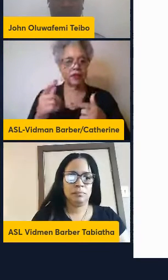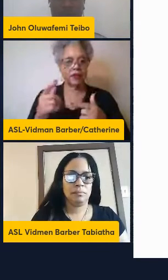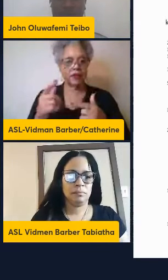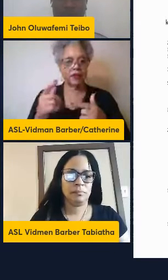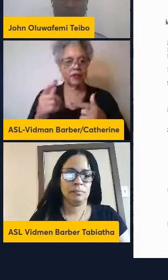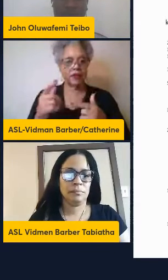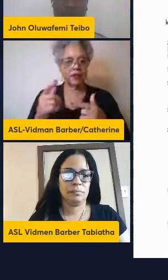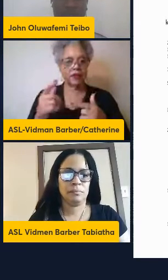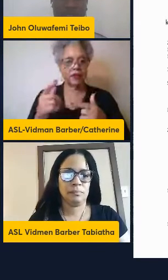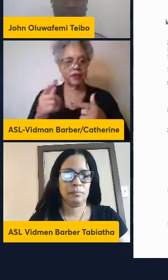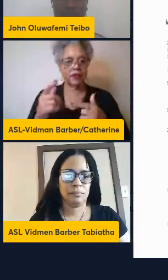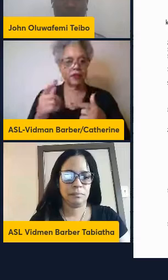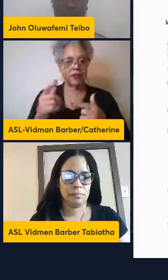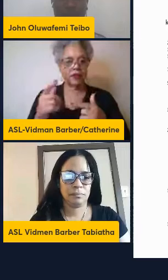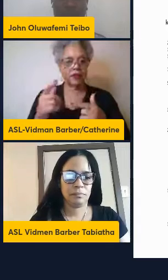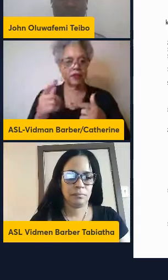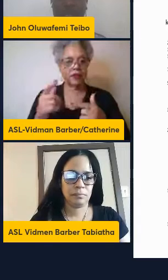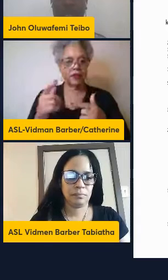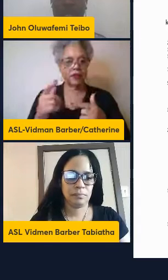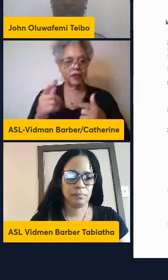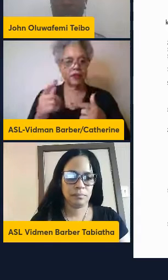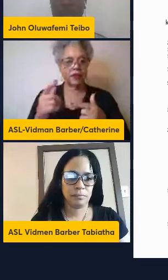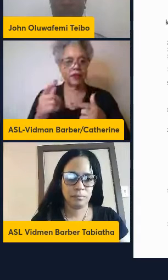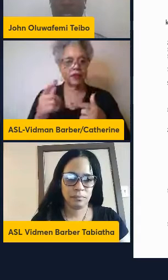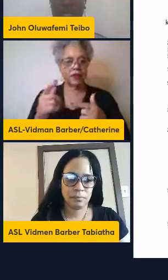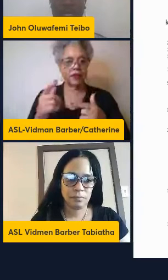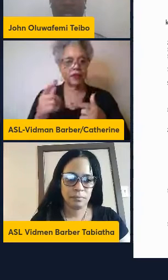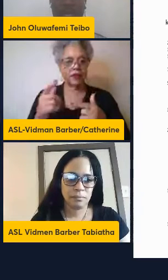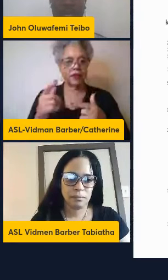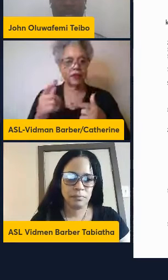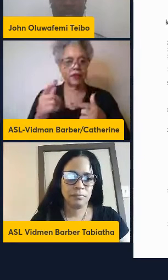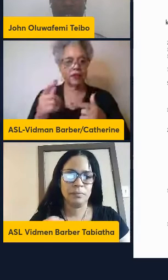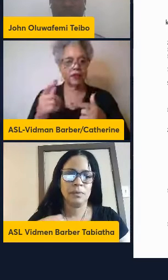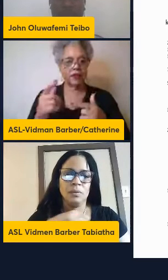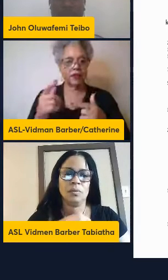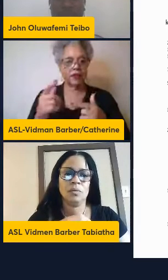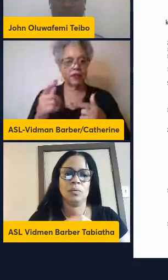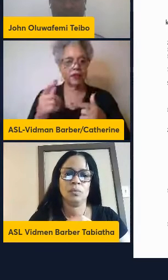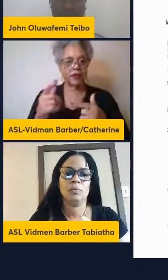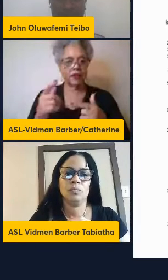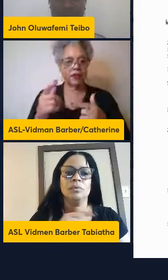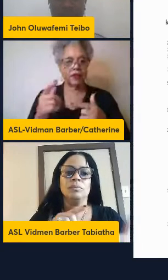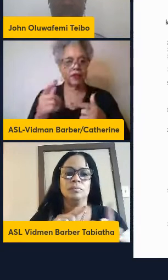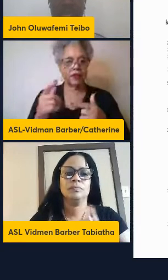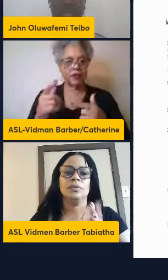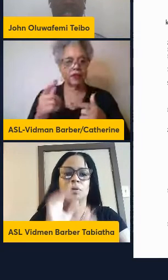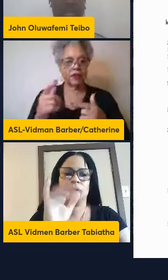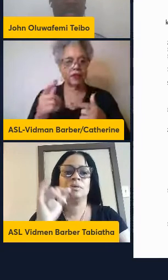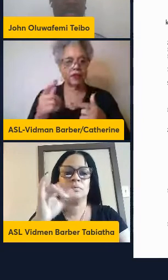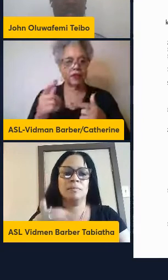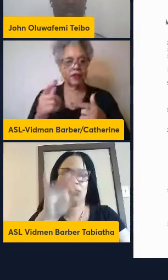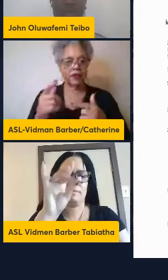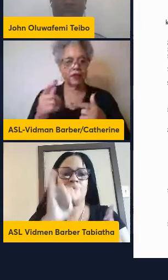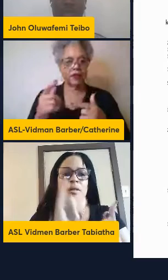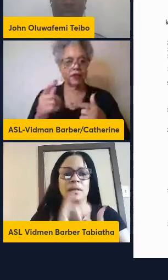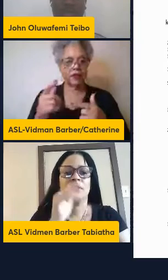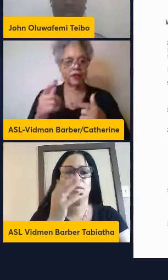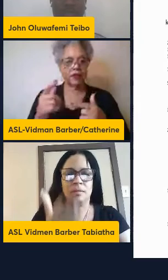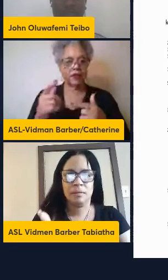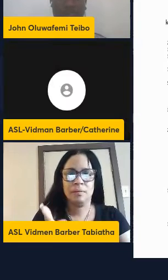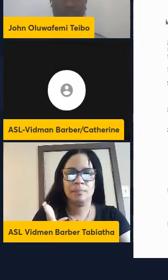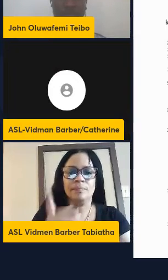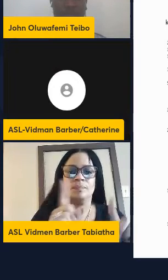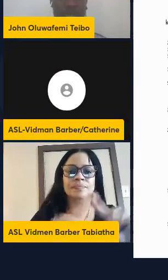from what we have for the cyclotomic profile, we actually discovered that these two